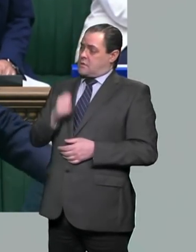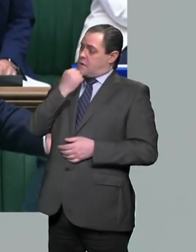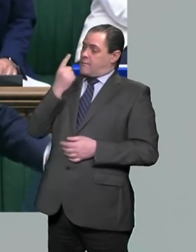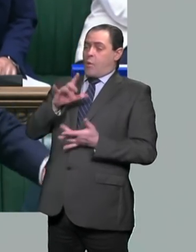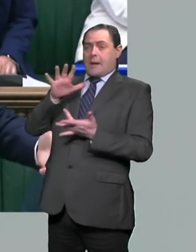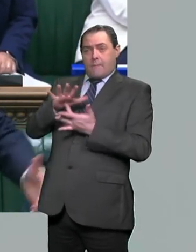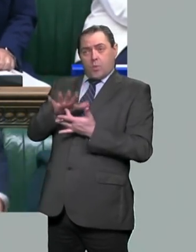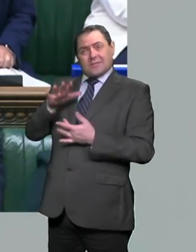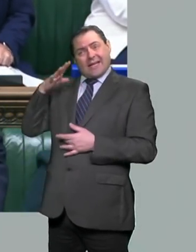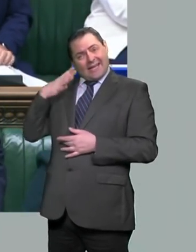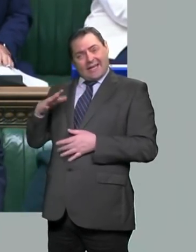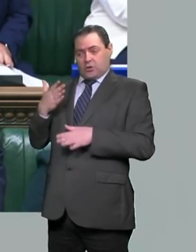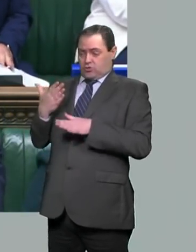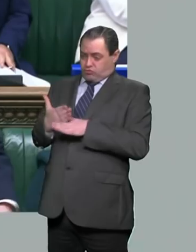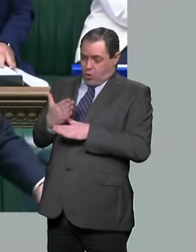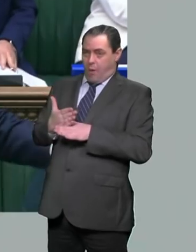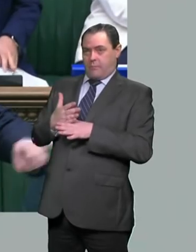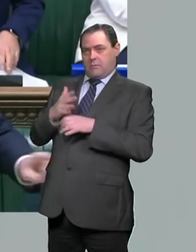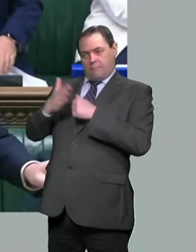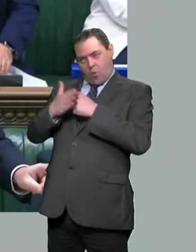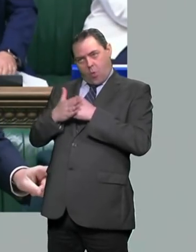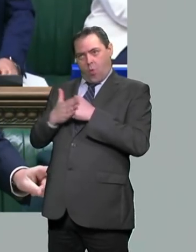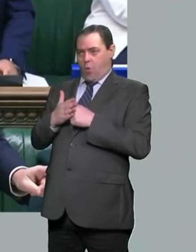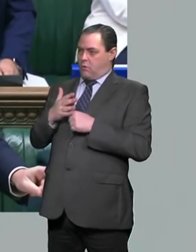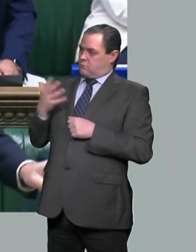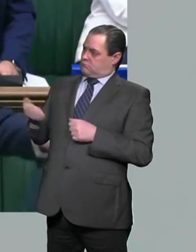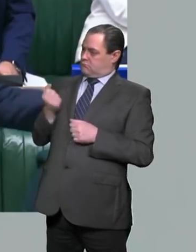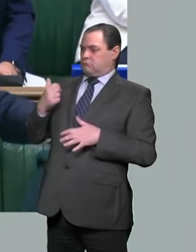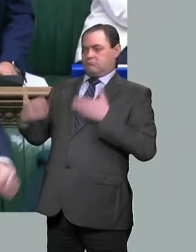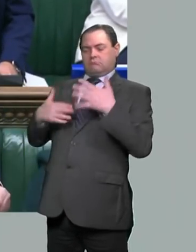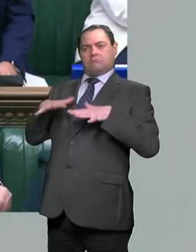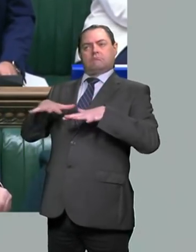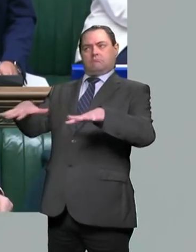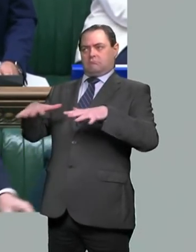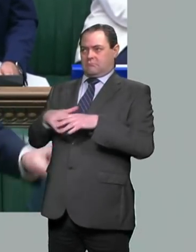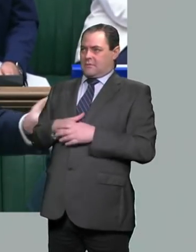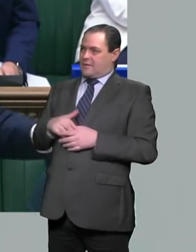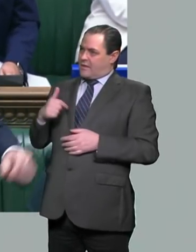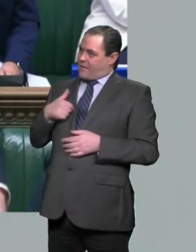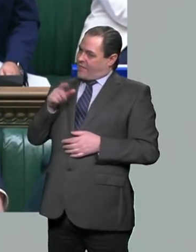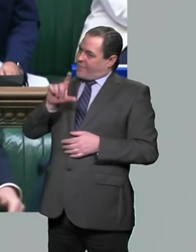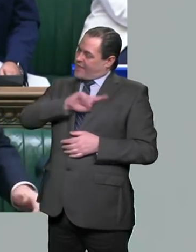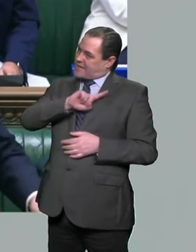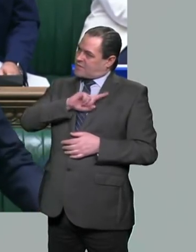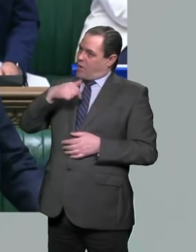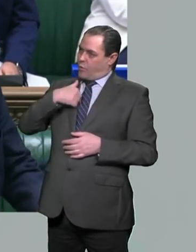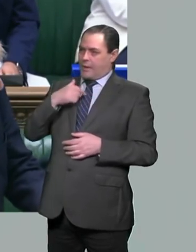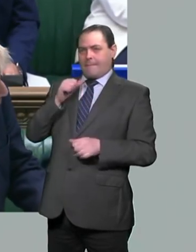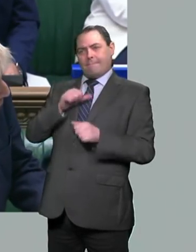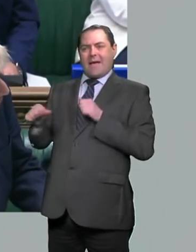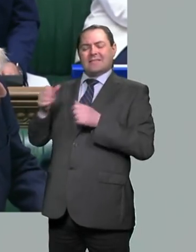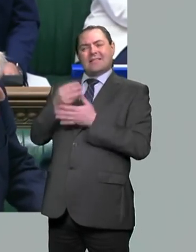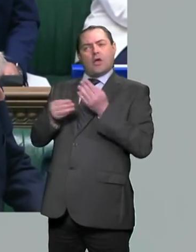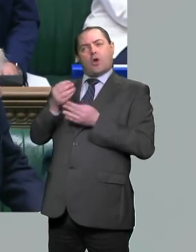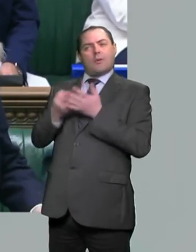a jobs-led economic recovery. And in case I failed to make myself clear before you wound me up, Mr. Speaker, that's why we have the fastest economic